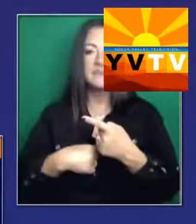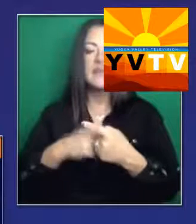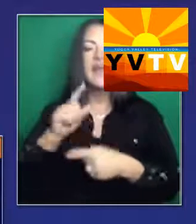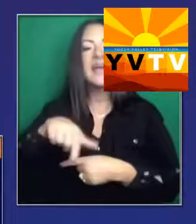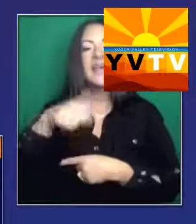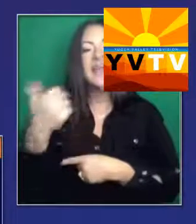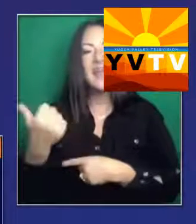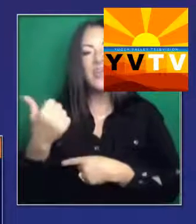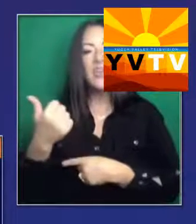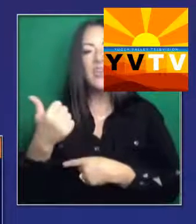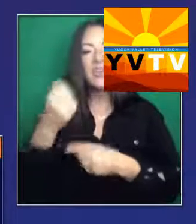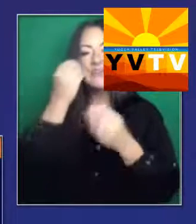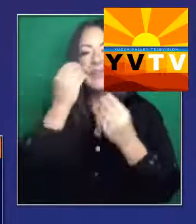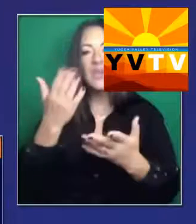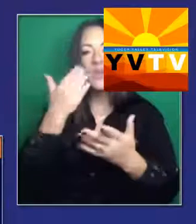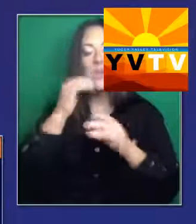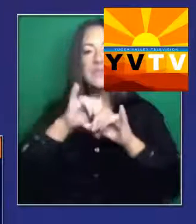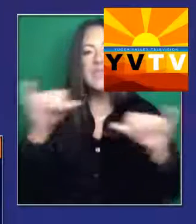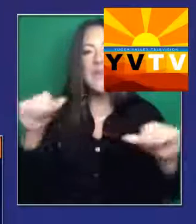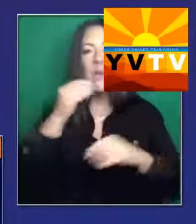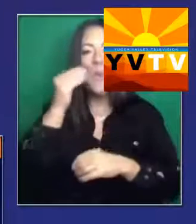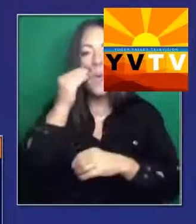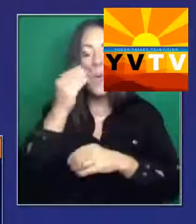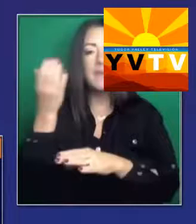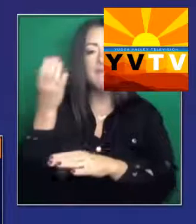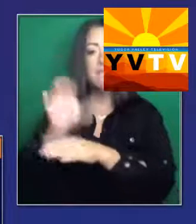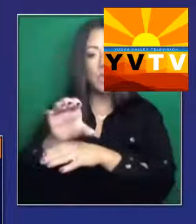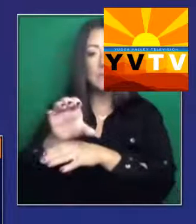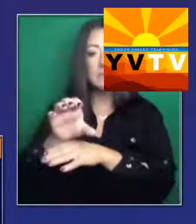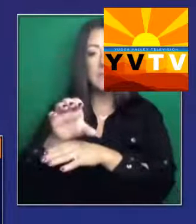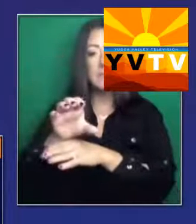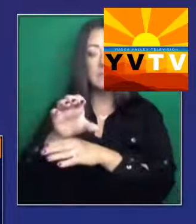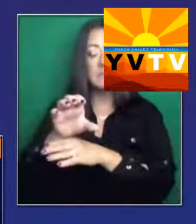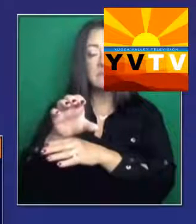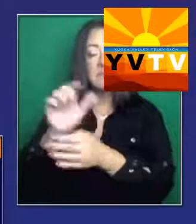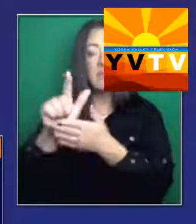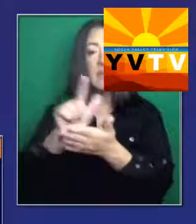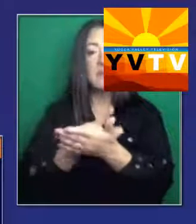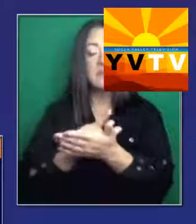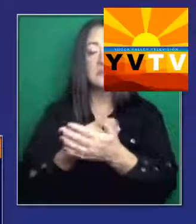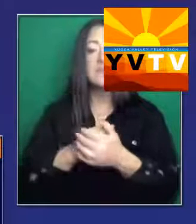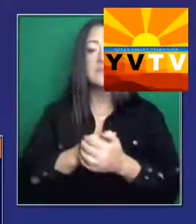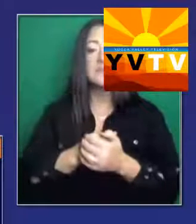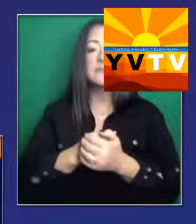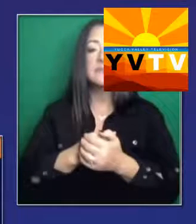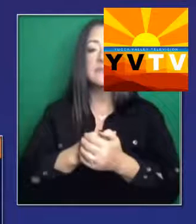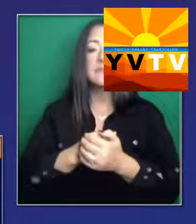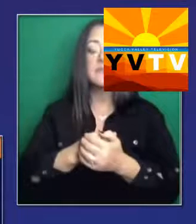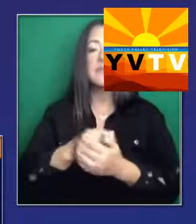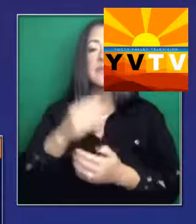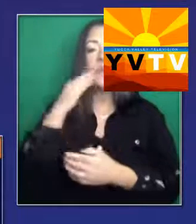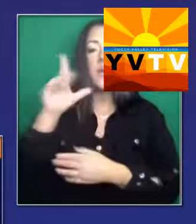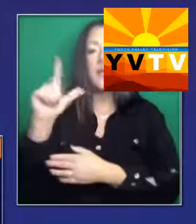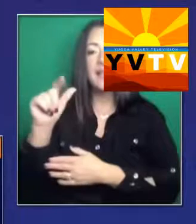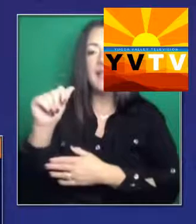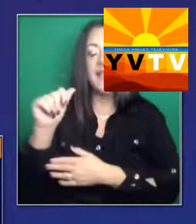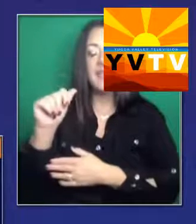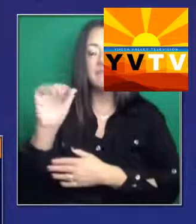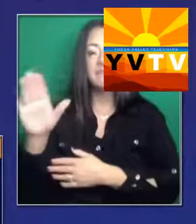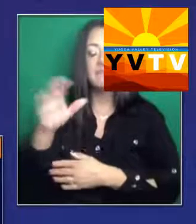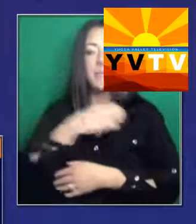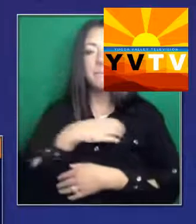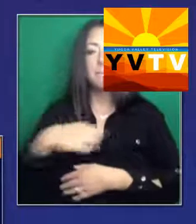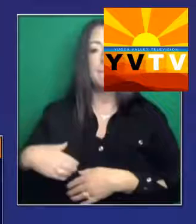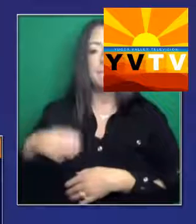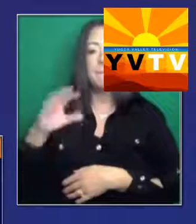and addressing, and this is very relevant down in Southern California, particularly LA, and the mayor has been outstanding in terms of highlighting it, the issues of